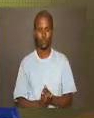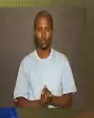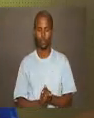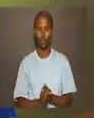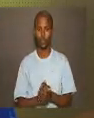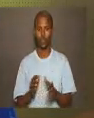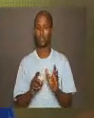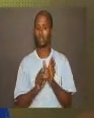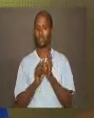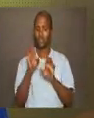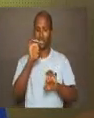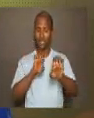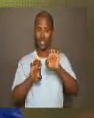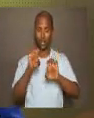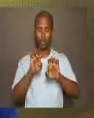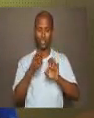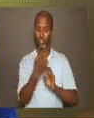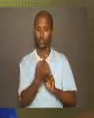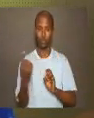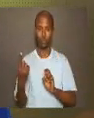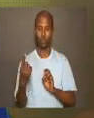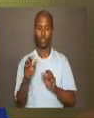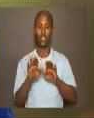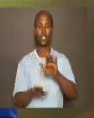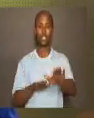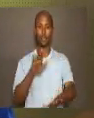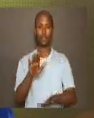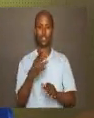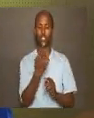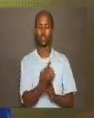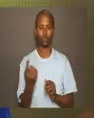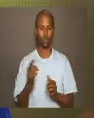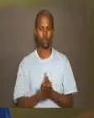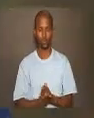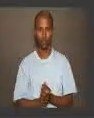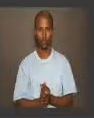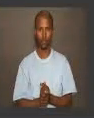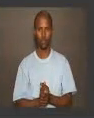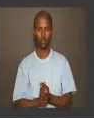Let us examine each of these steps individually.